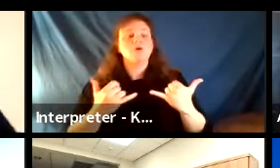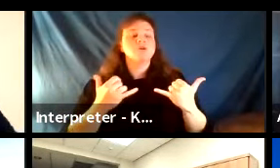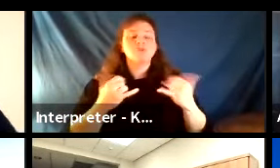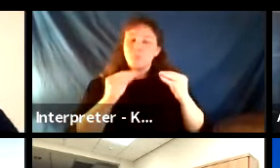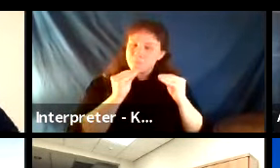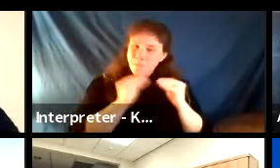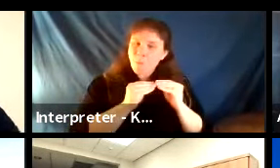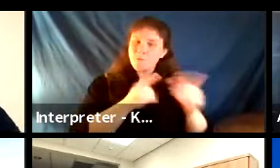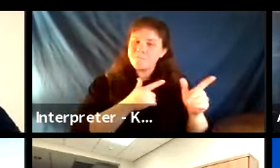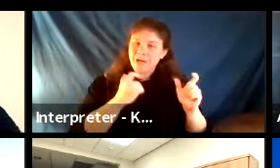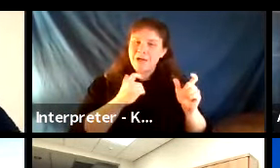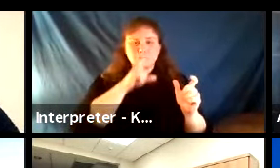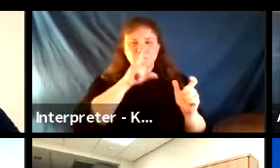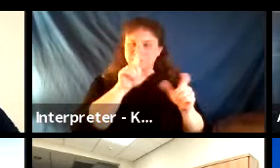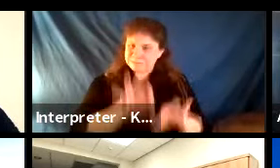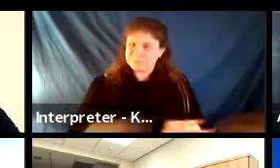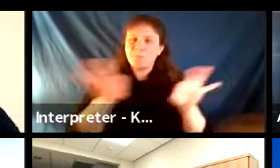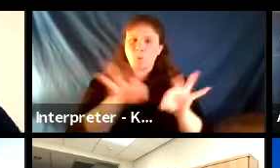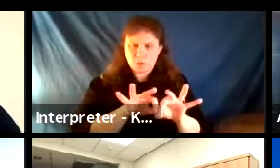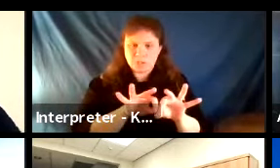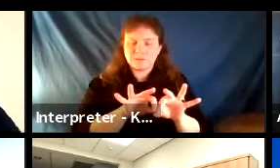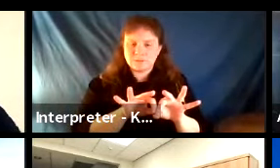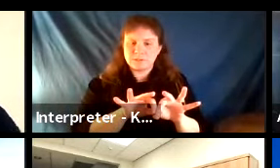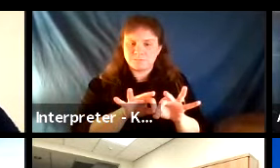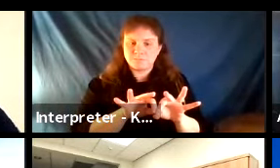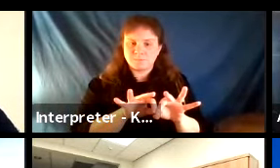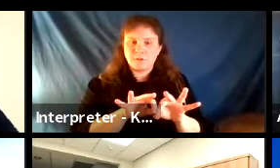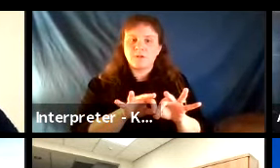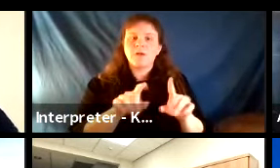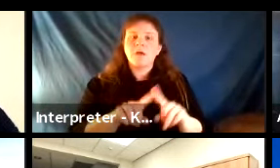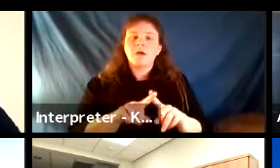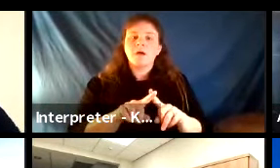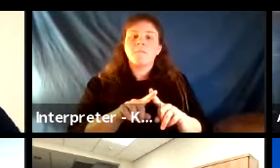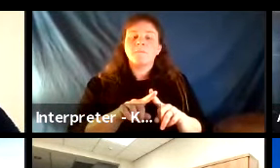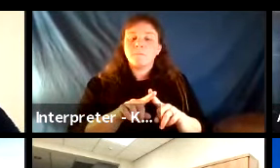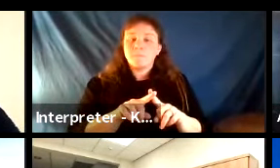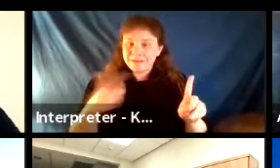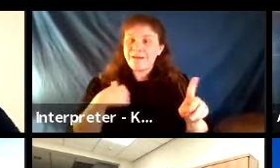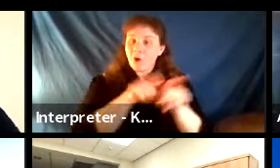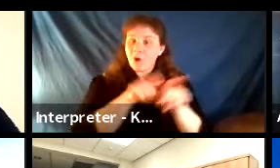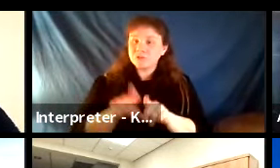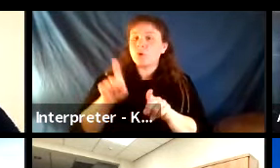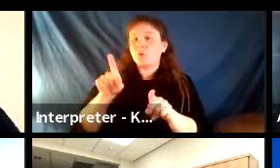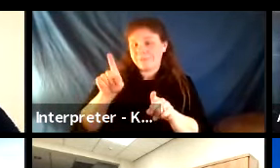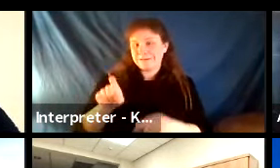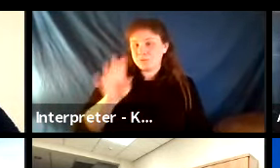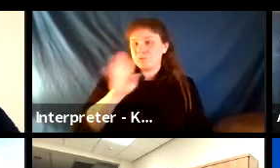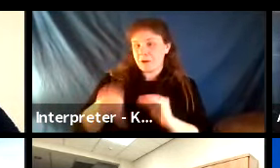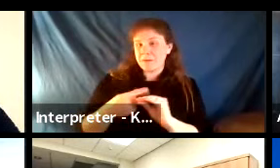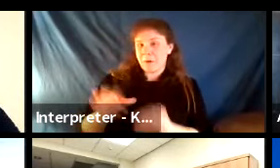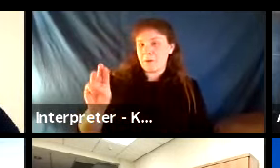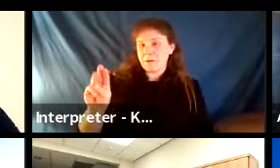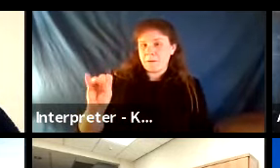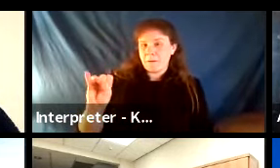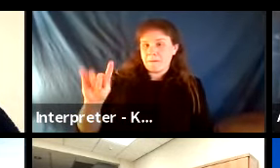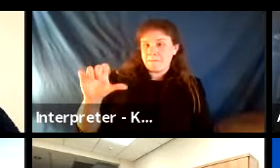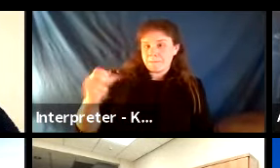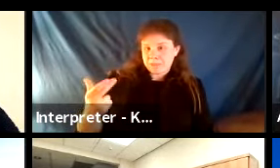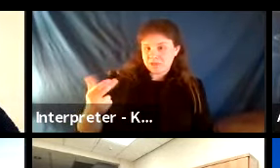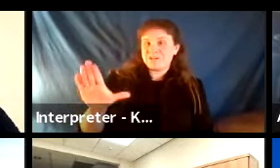important. But I would be remiss if I didn't lift up Mitch's comment as well of the need for a